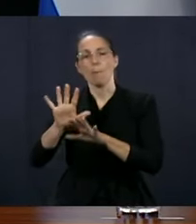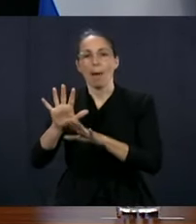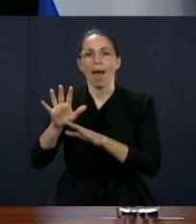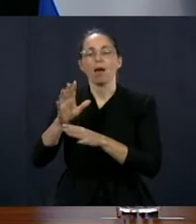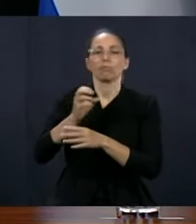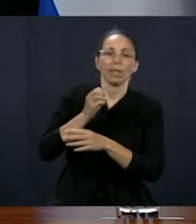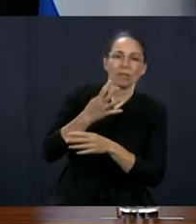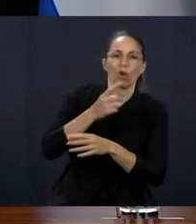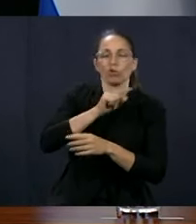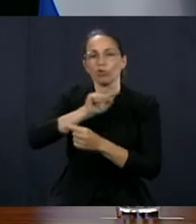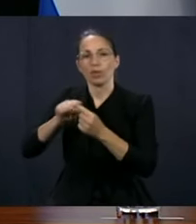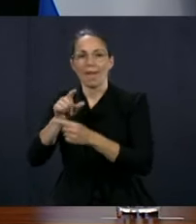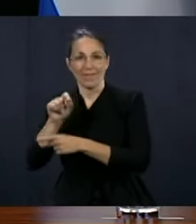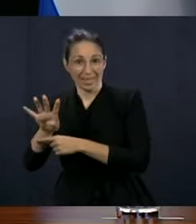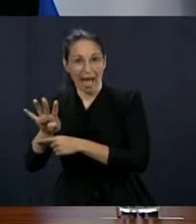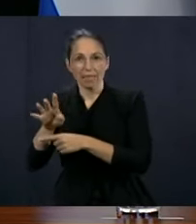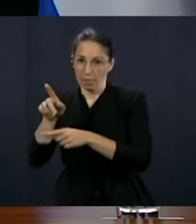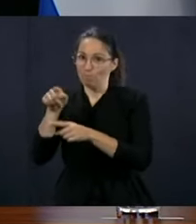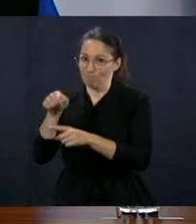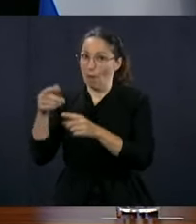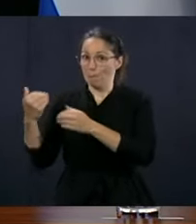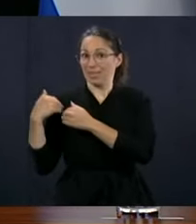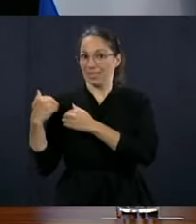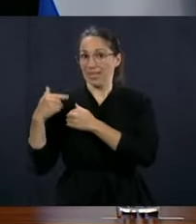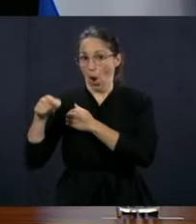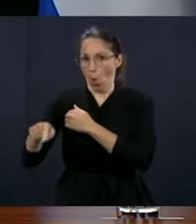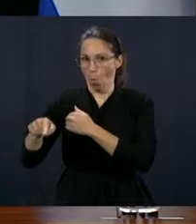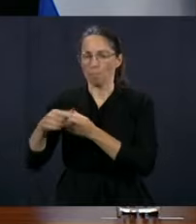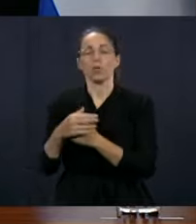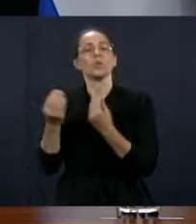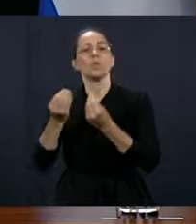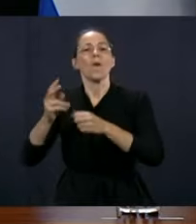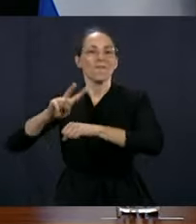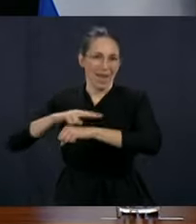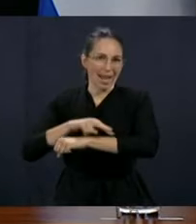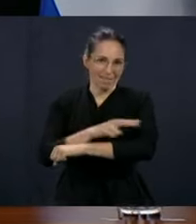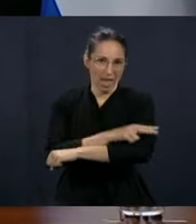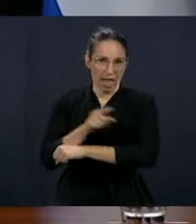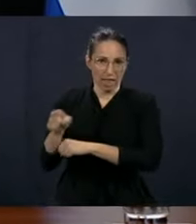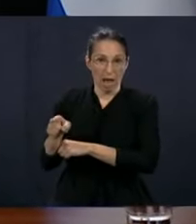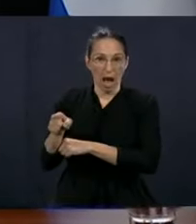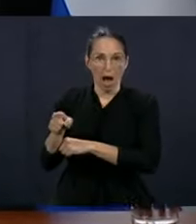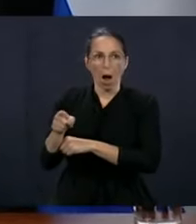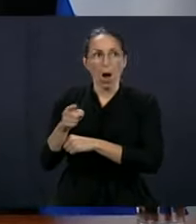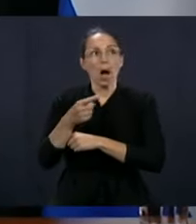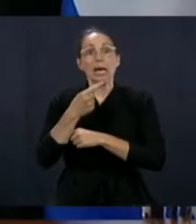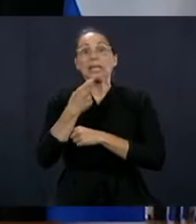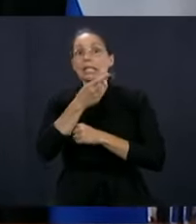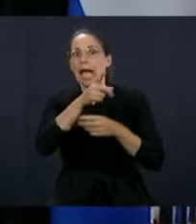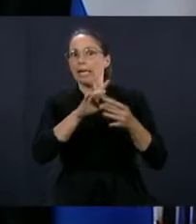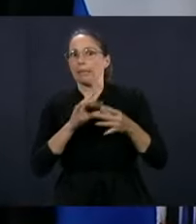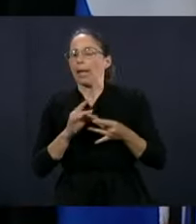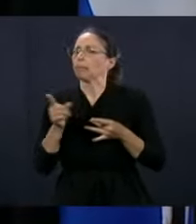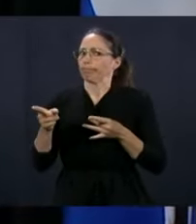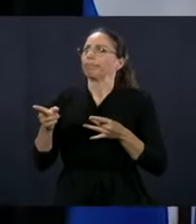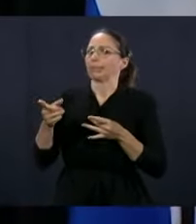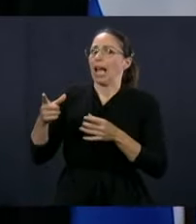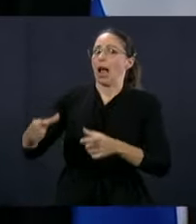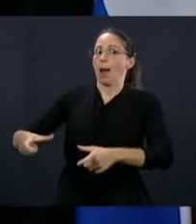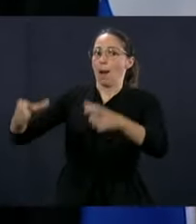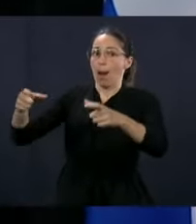who experience difficulties. And from that writing, the minister said that in December